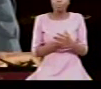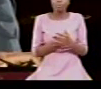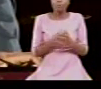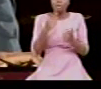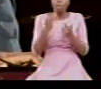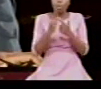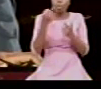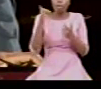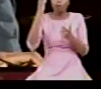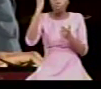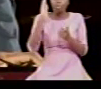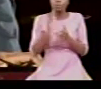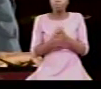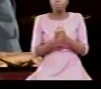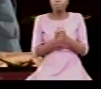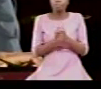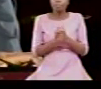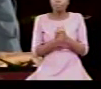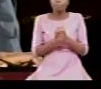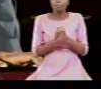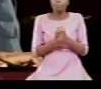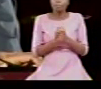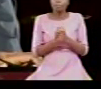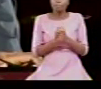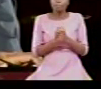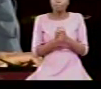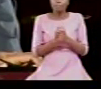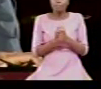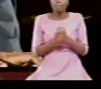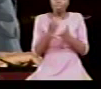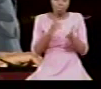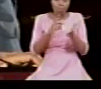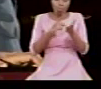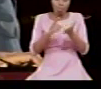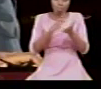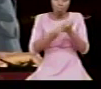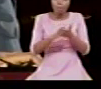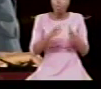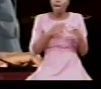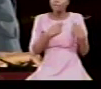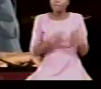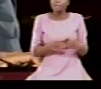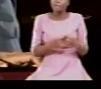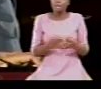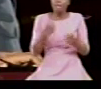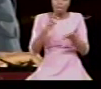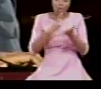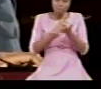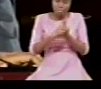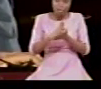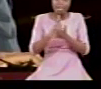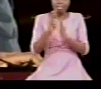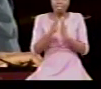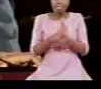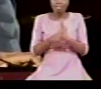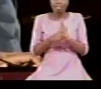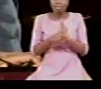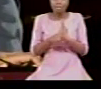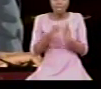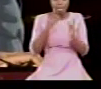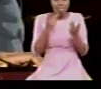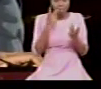the word of God, of pure heart, clean hands, of righteousness. Look at it